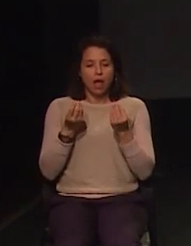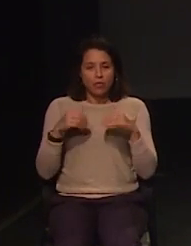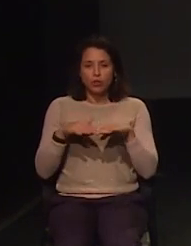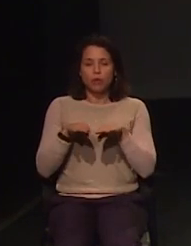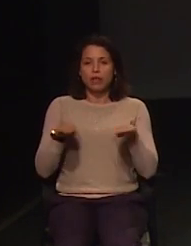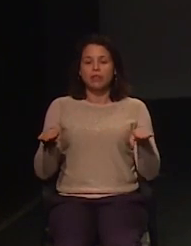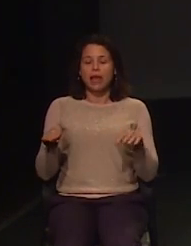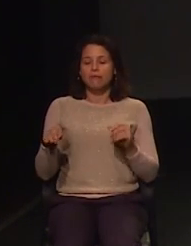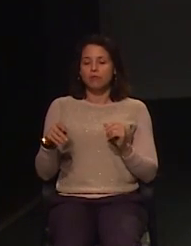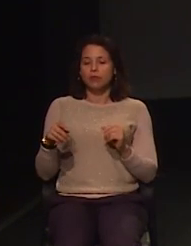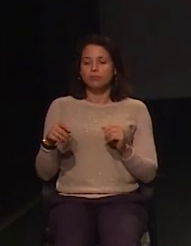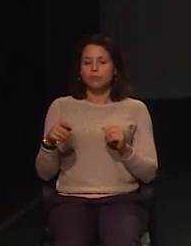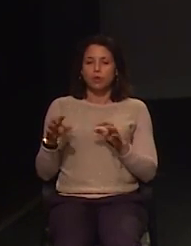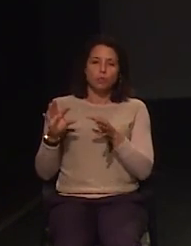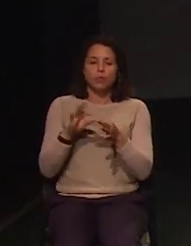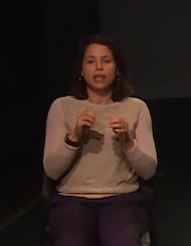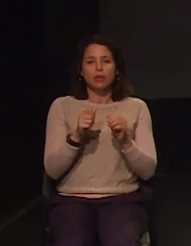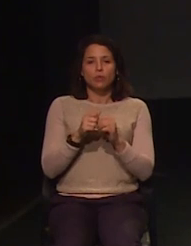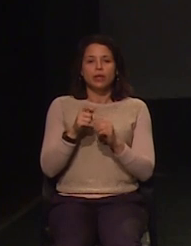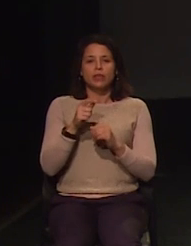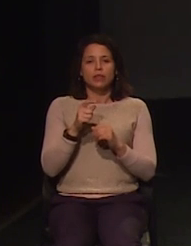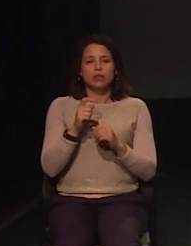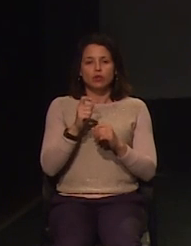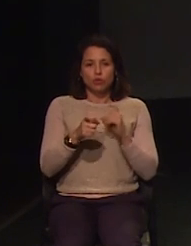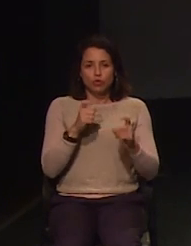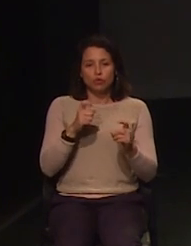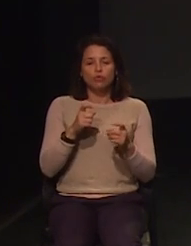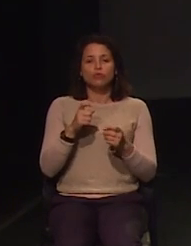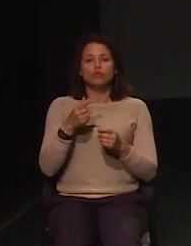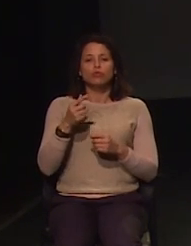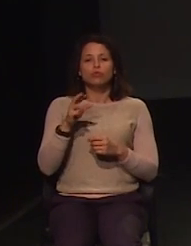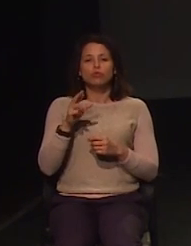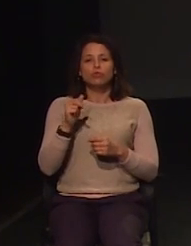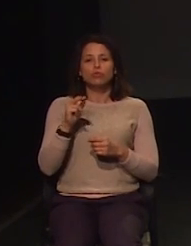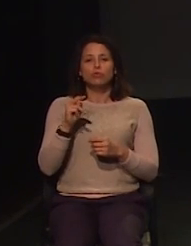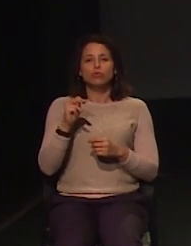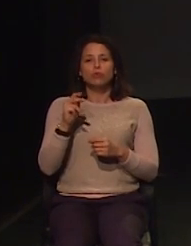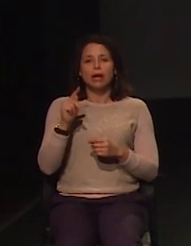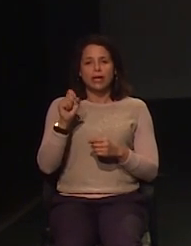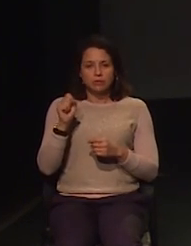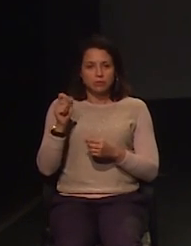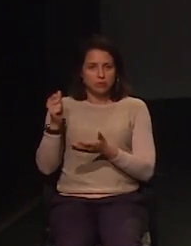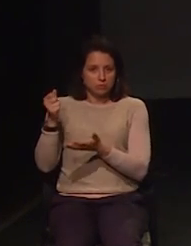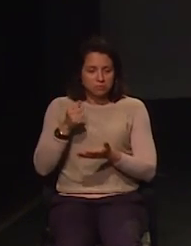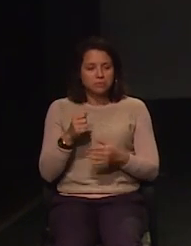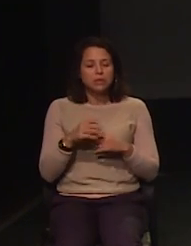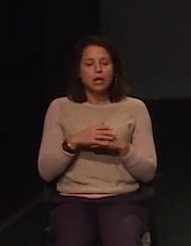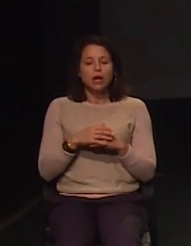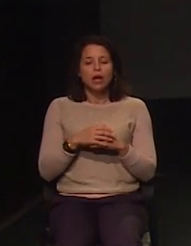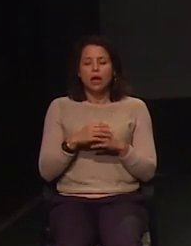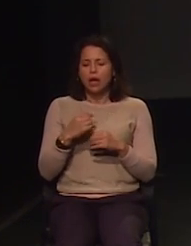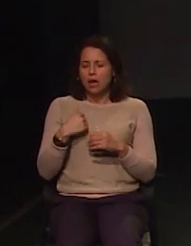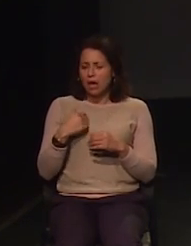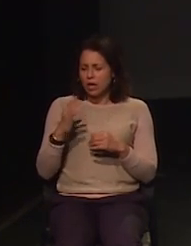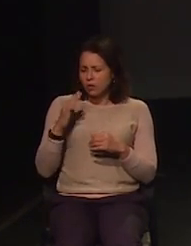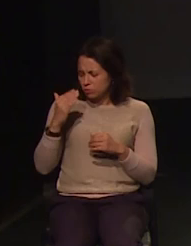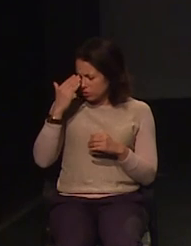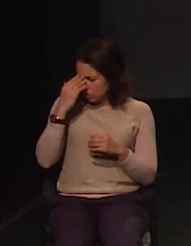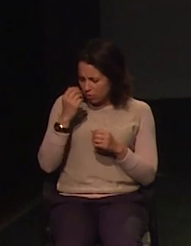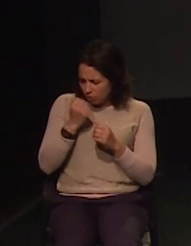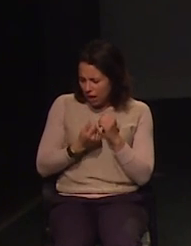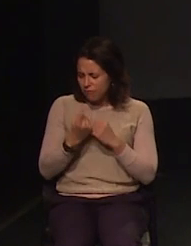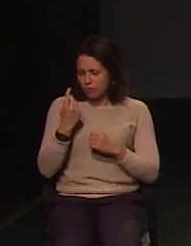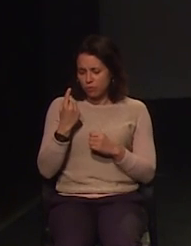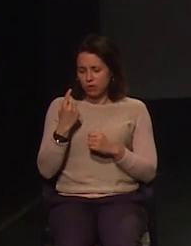in for a grant. I knew every artist. They were, you know, the usual suspects, and they were not diverse at